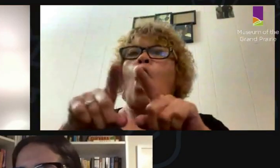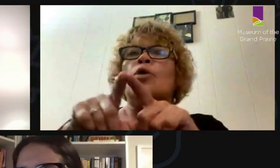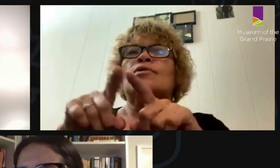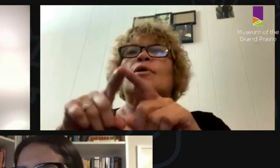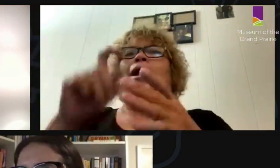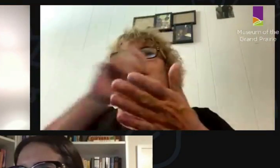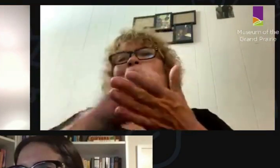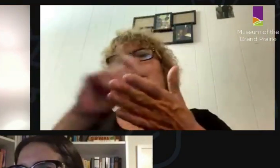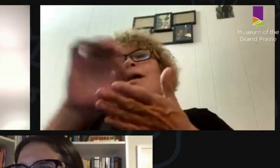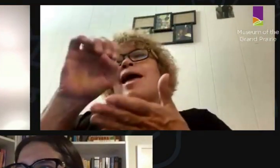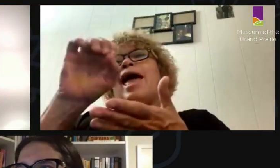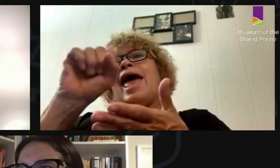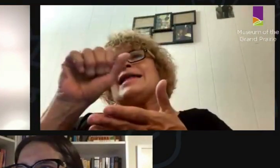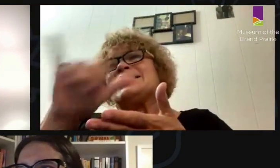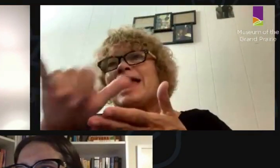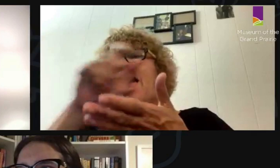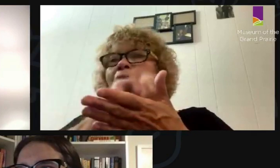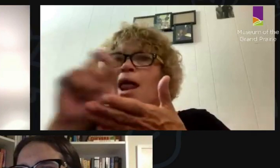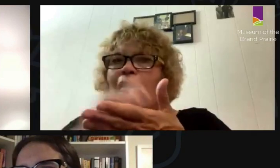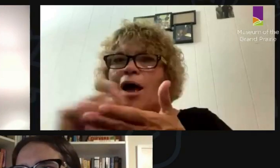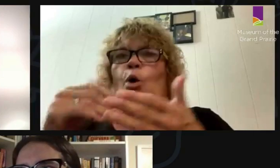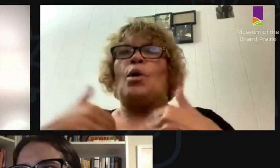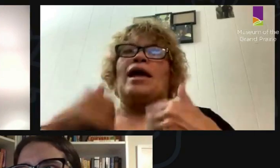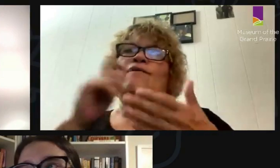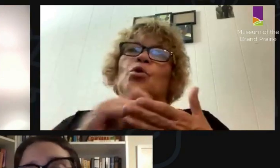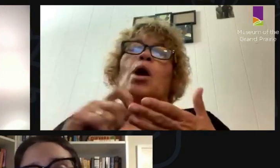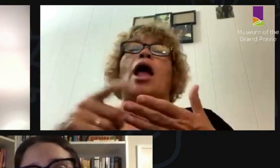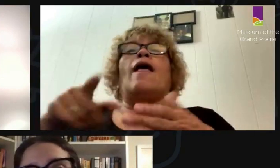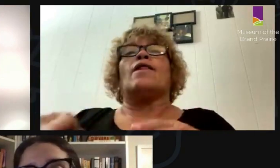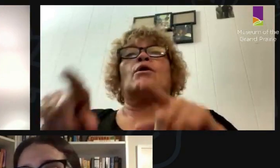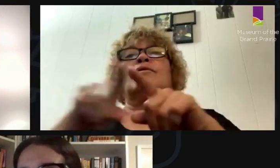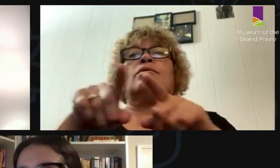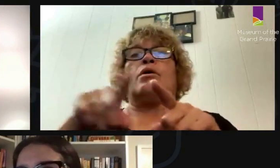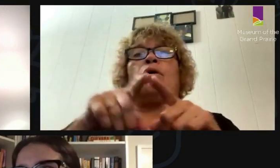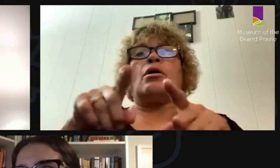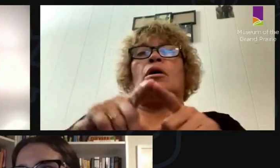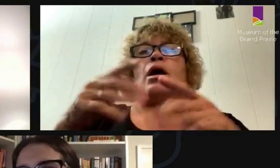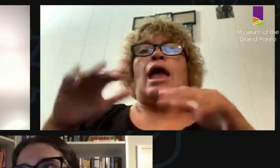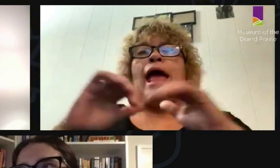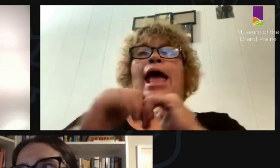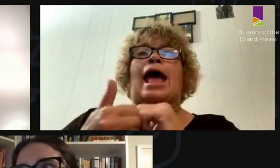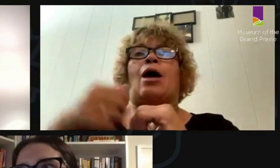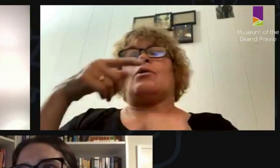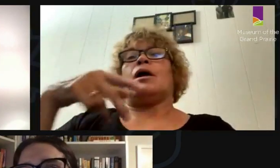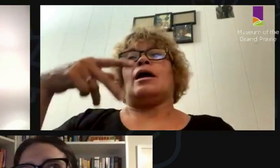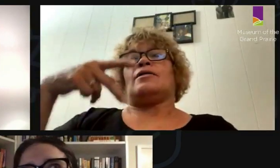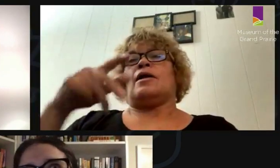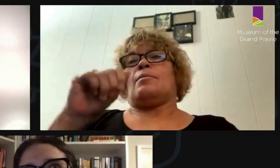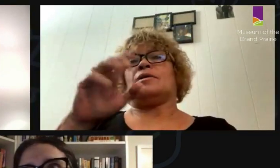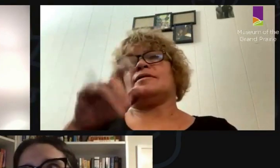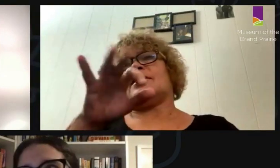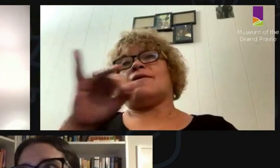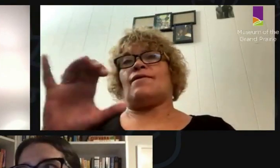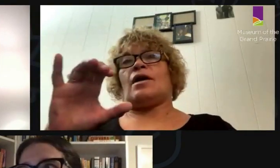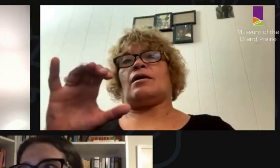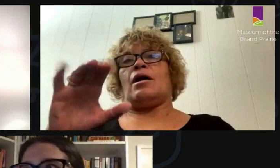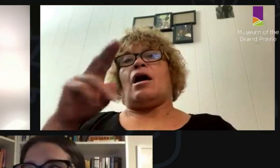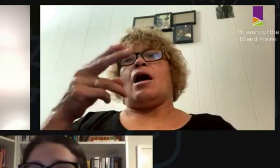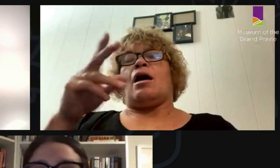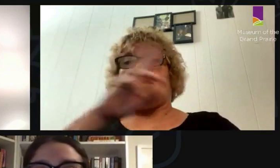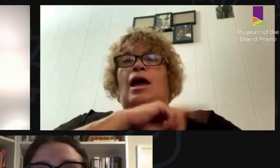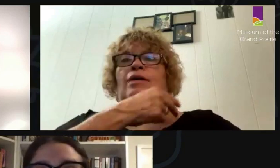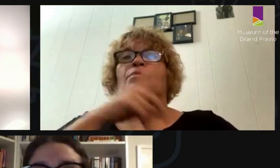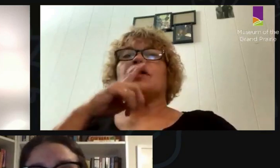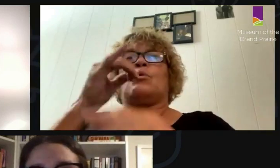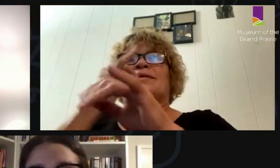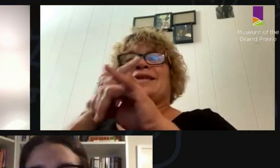essays that we've written. There's also a feature on Sonoma State Hospital, which was the institution in